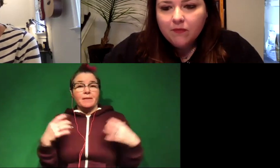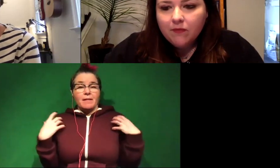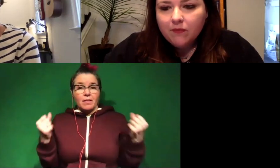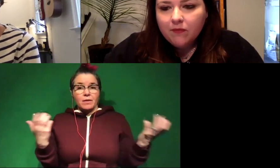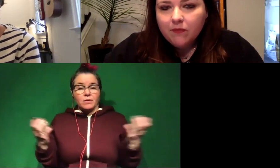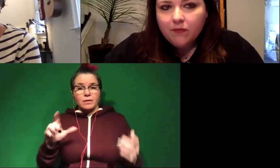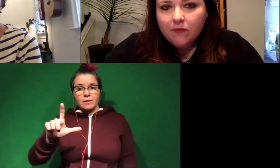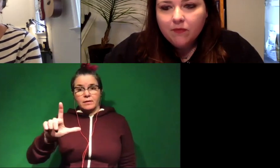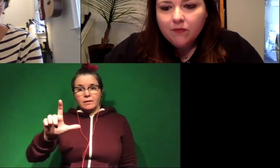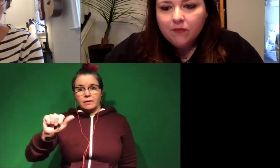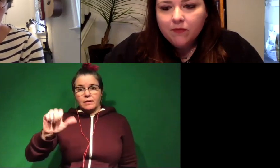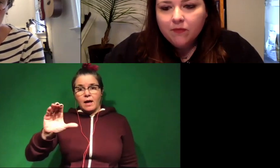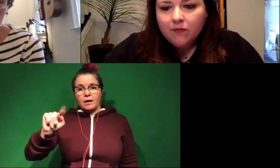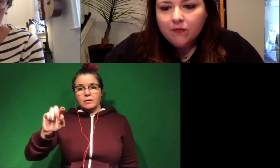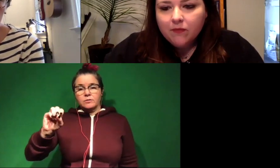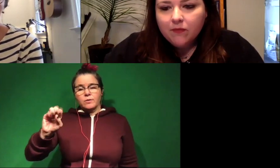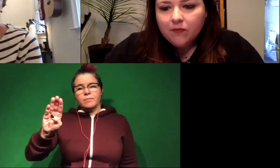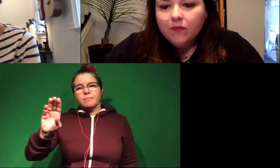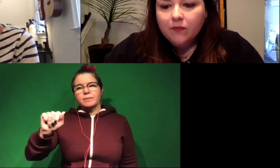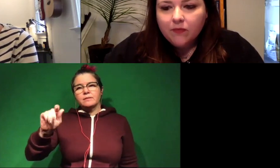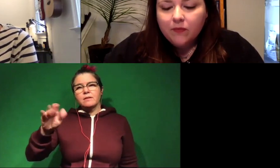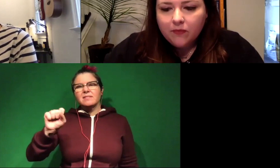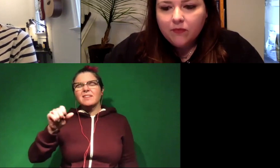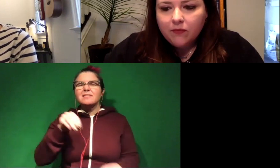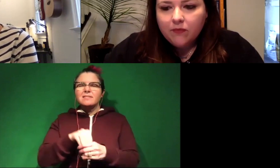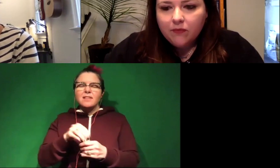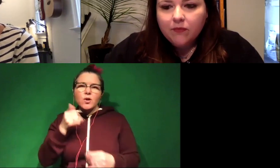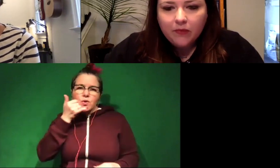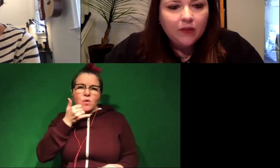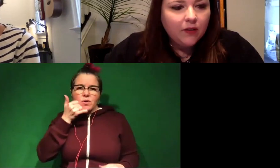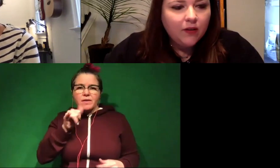is lactobacillus. That's the one you see in yogurt and other things like that.